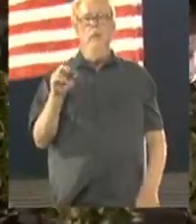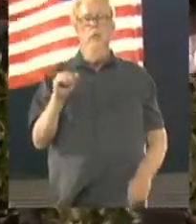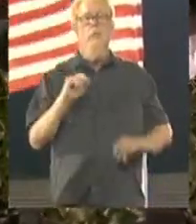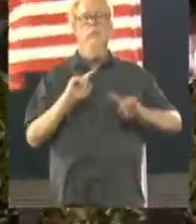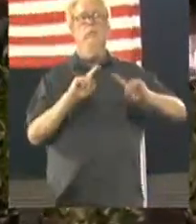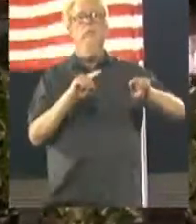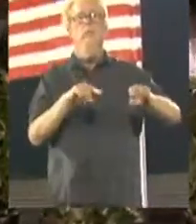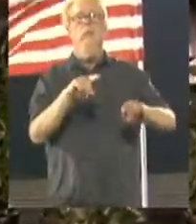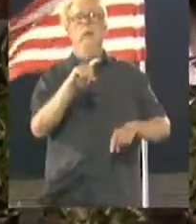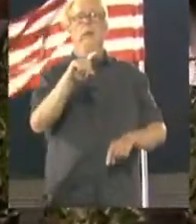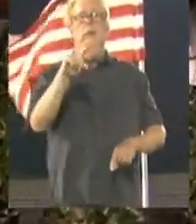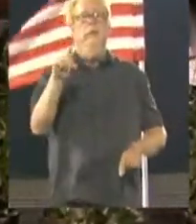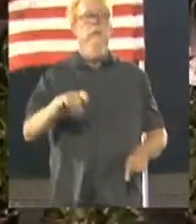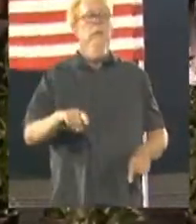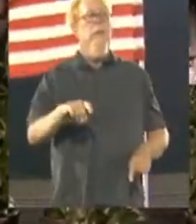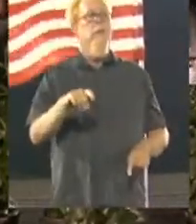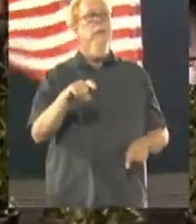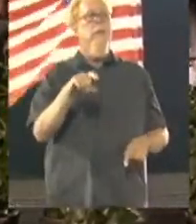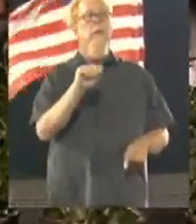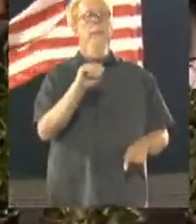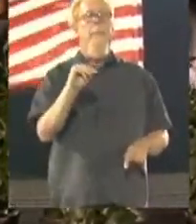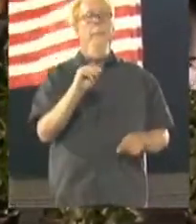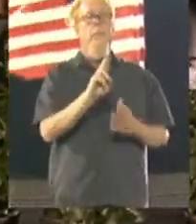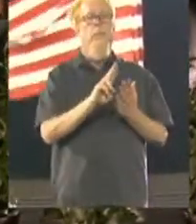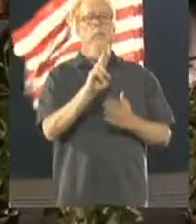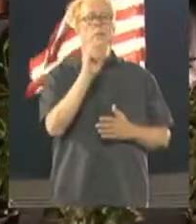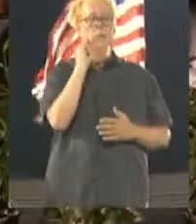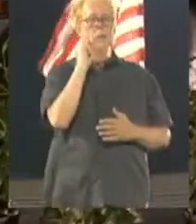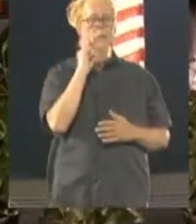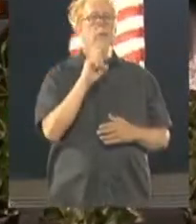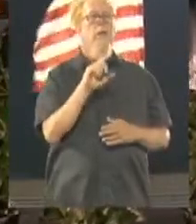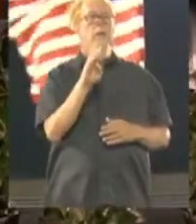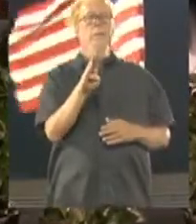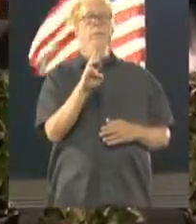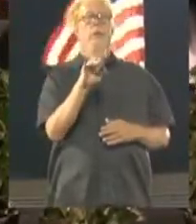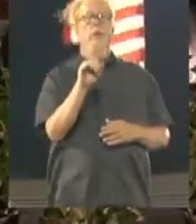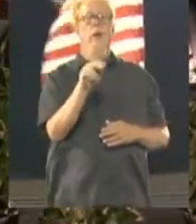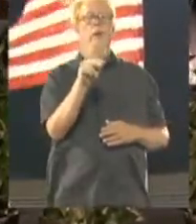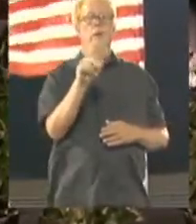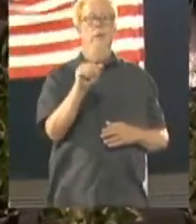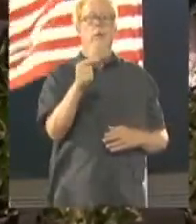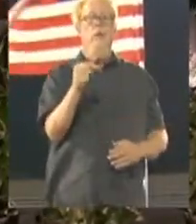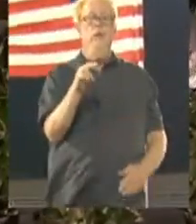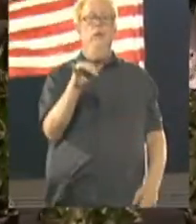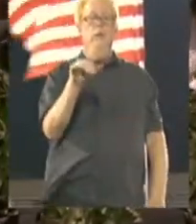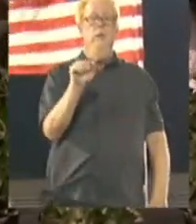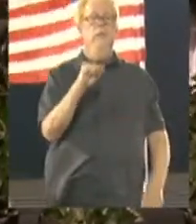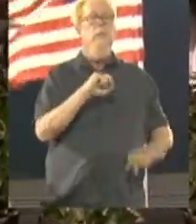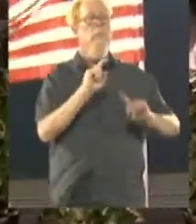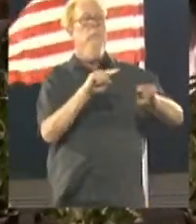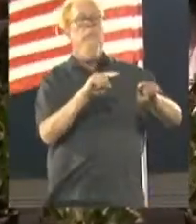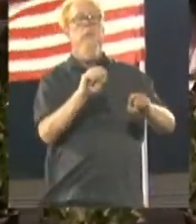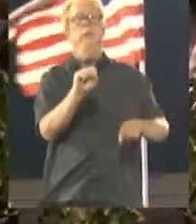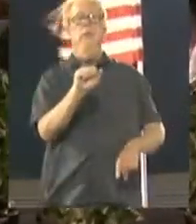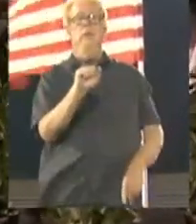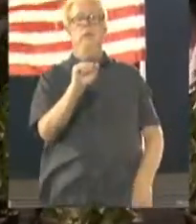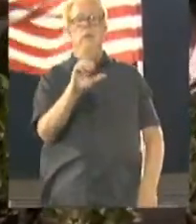San Antonio. Diana Garcia will be attending San Antonio